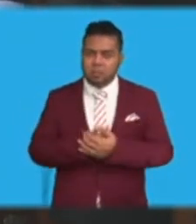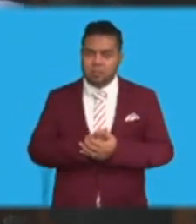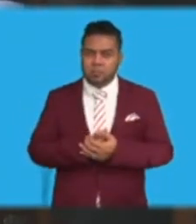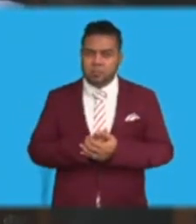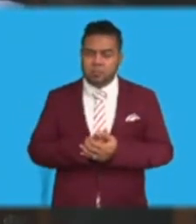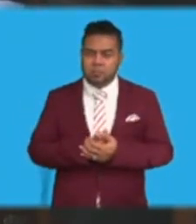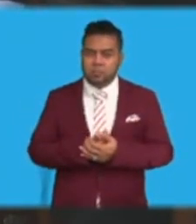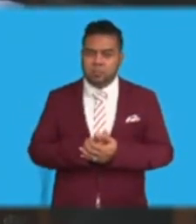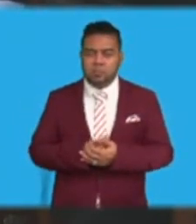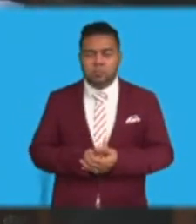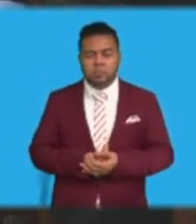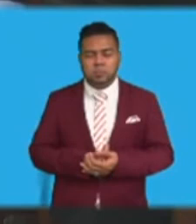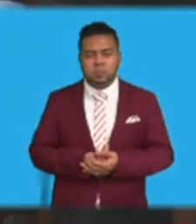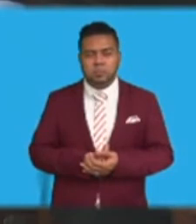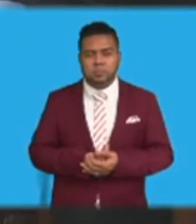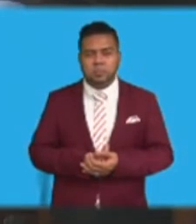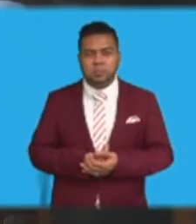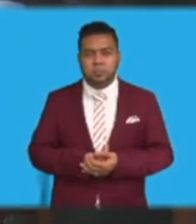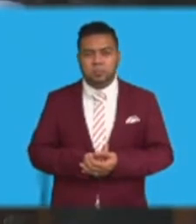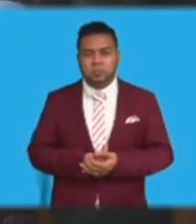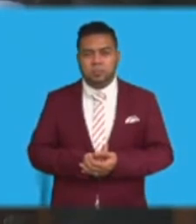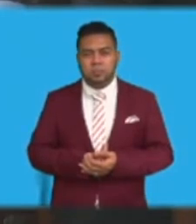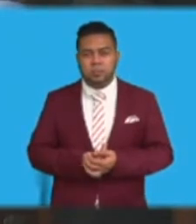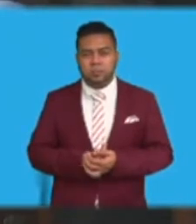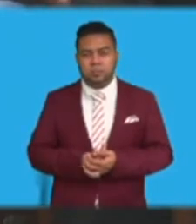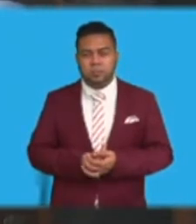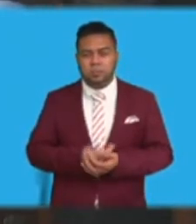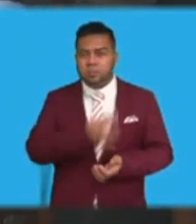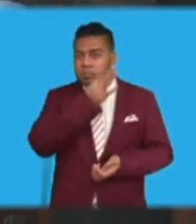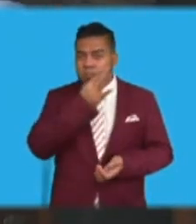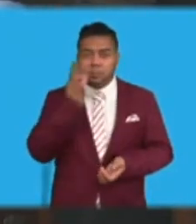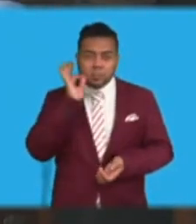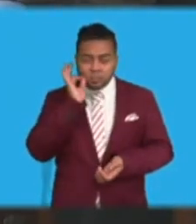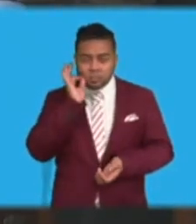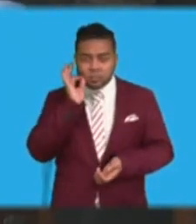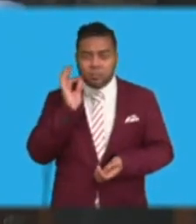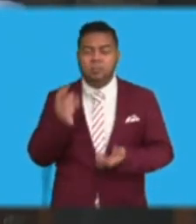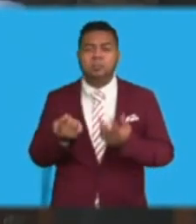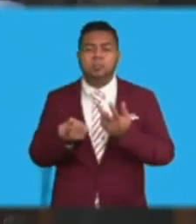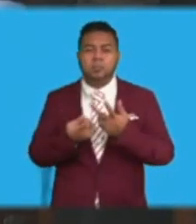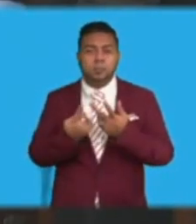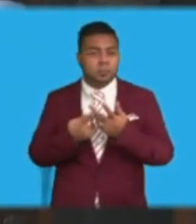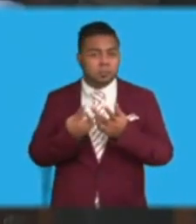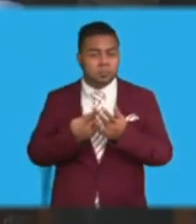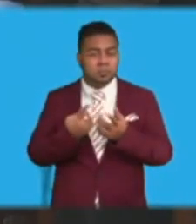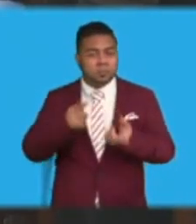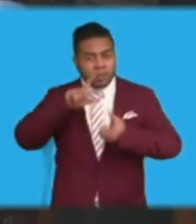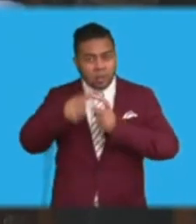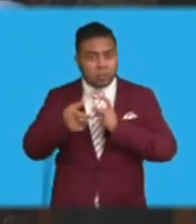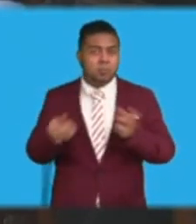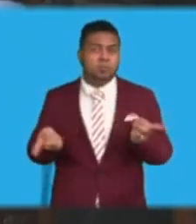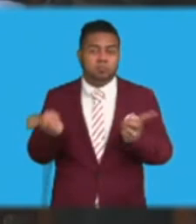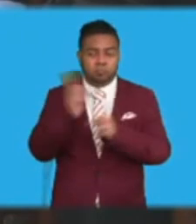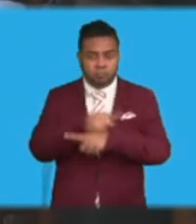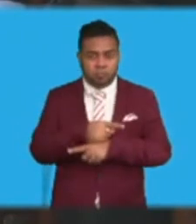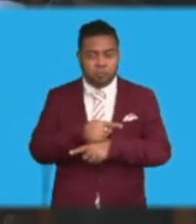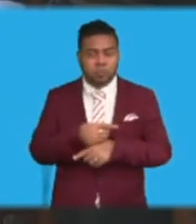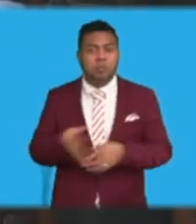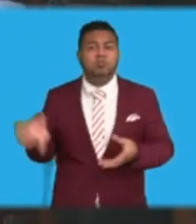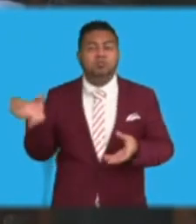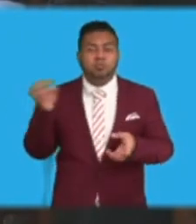El Nino and La Nina, which is a complex series of climate change, combined with global